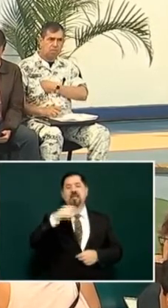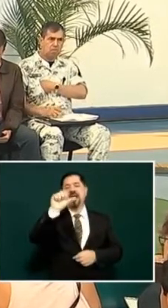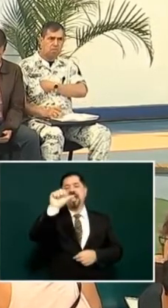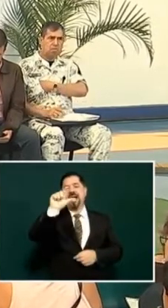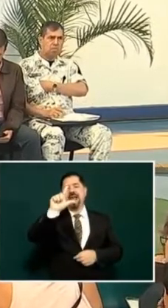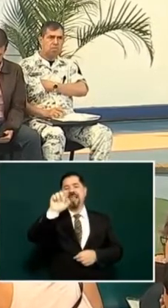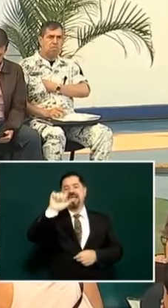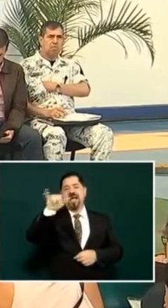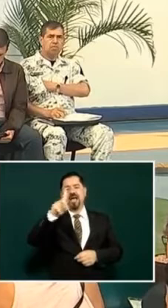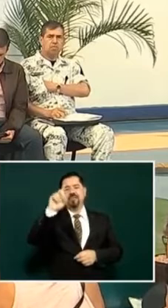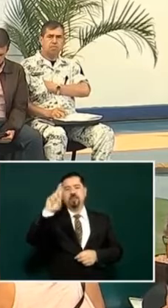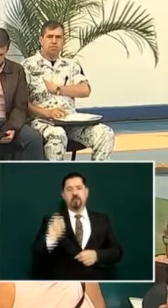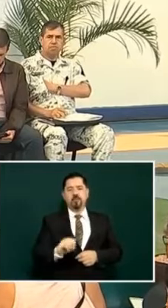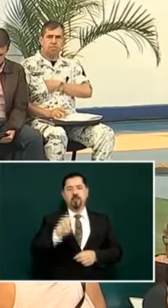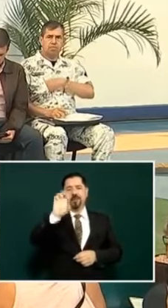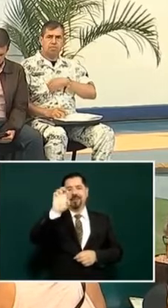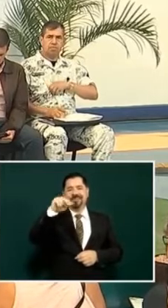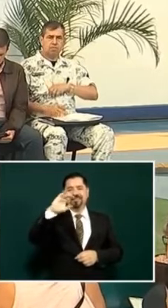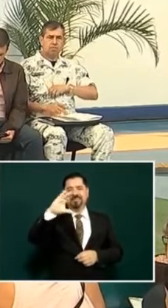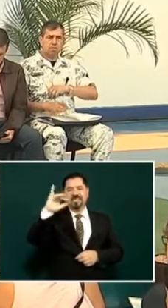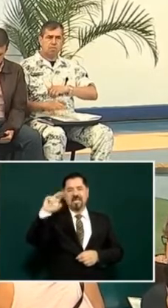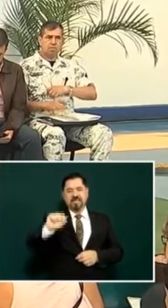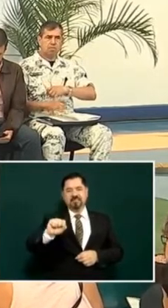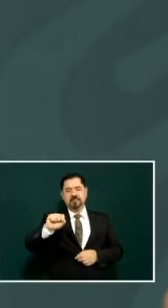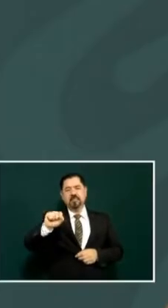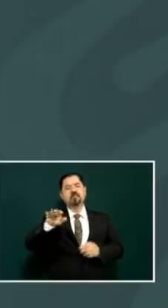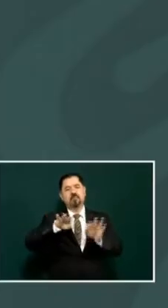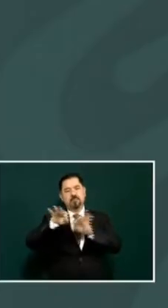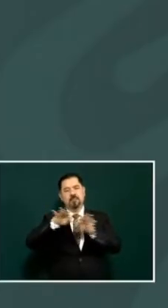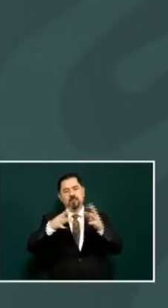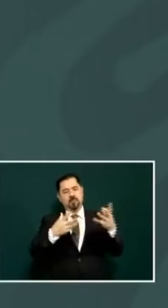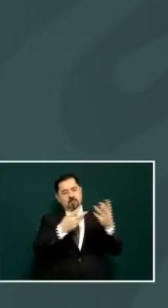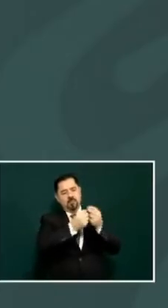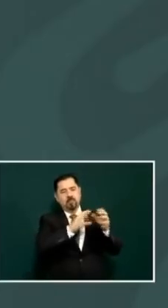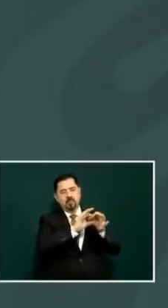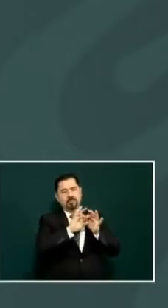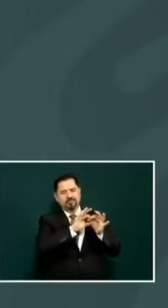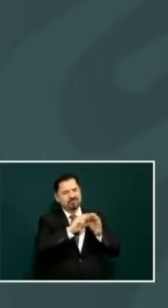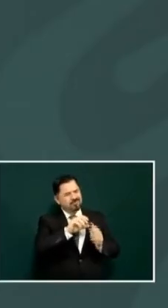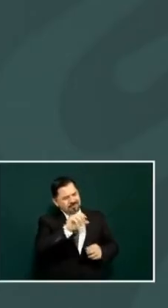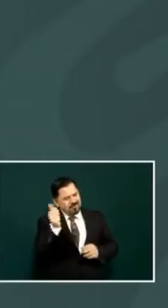seniors and we're gonna work with them